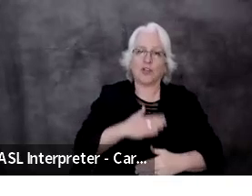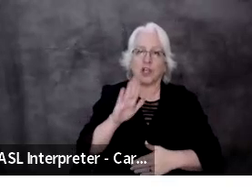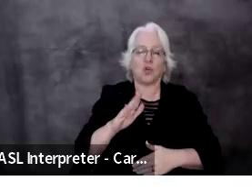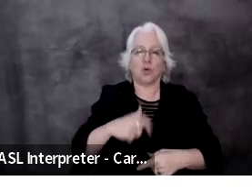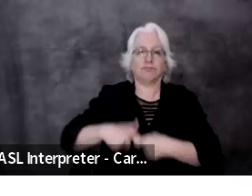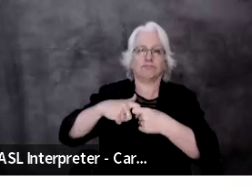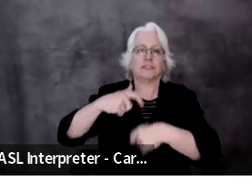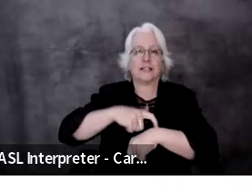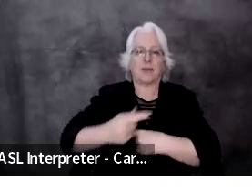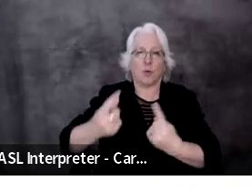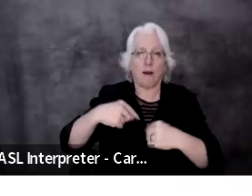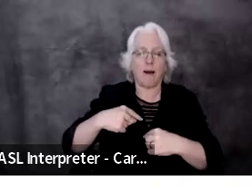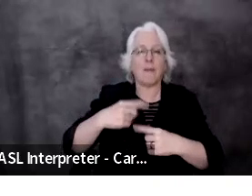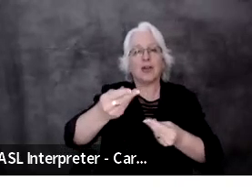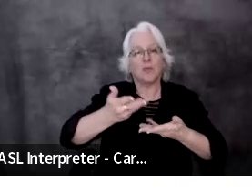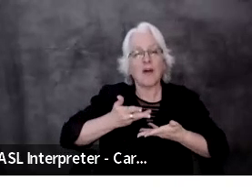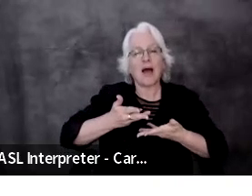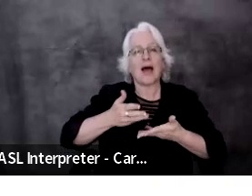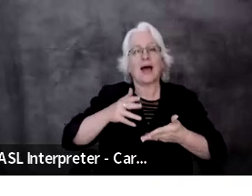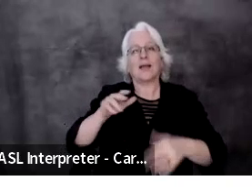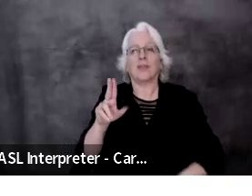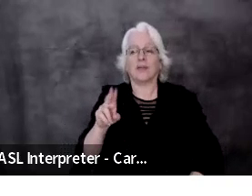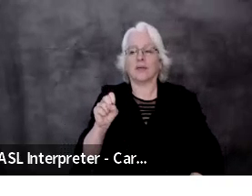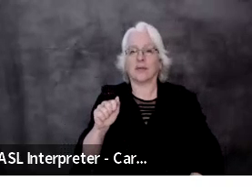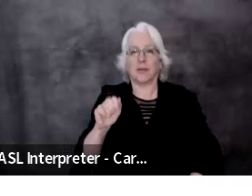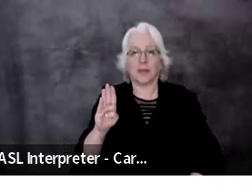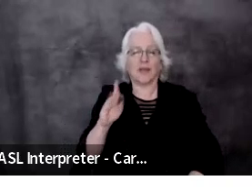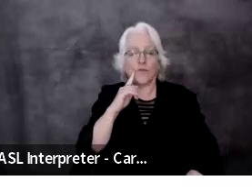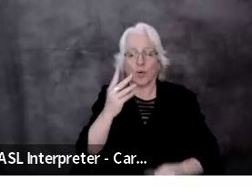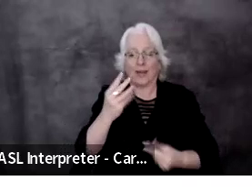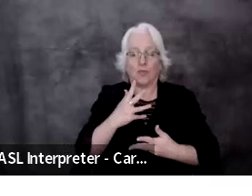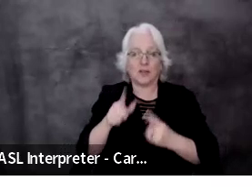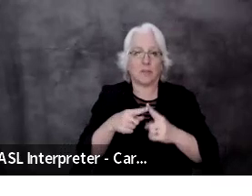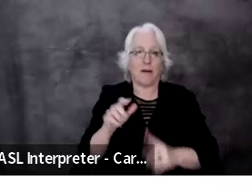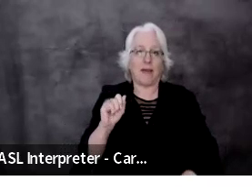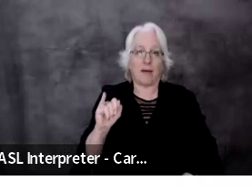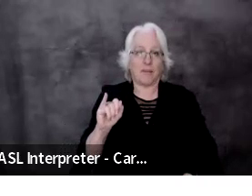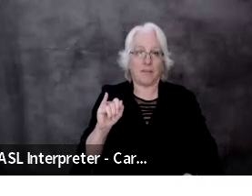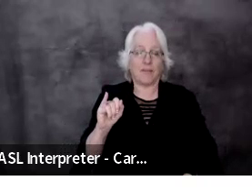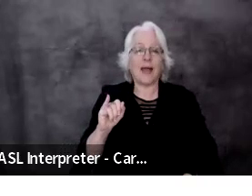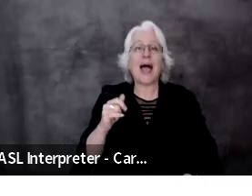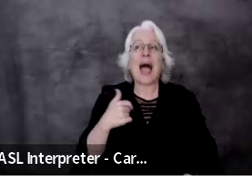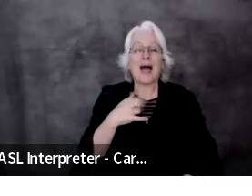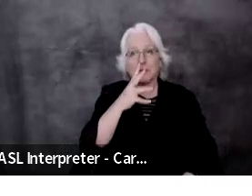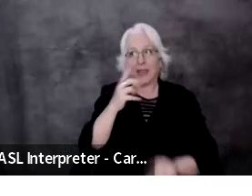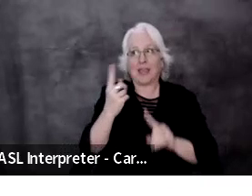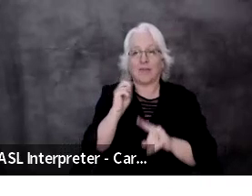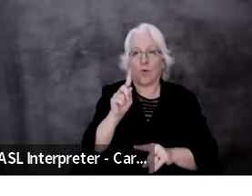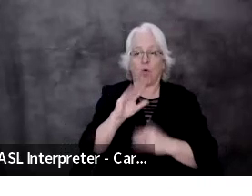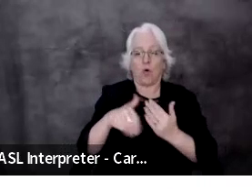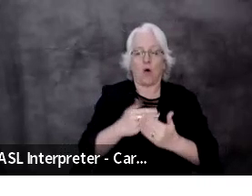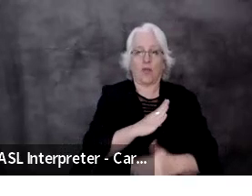the Access Board information on artificial intelligence. I speak for the Access Board when I say we heard